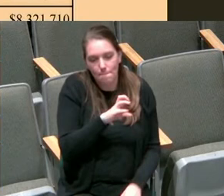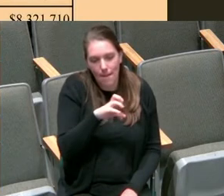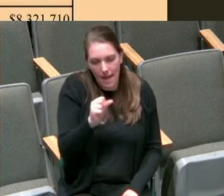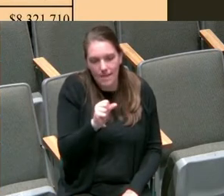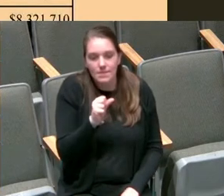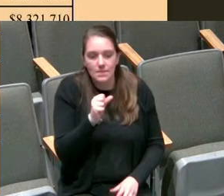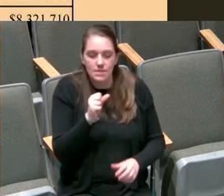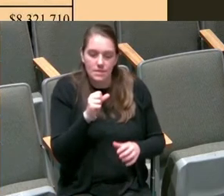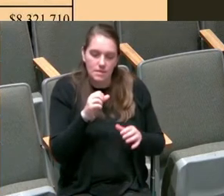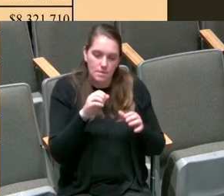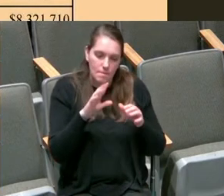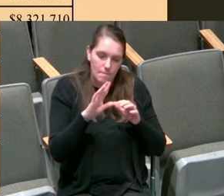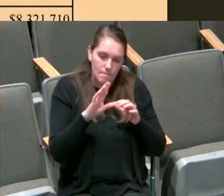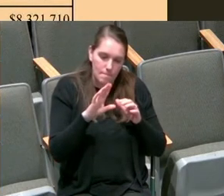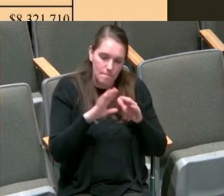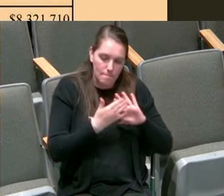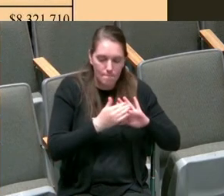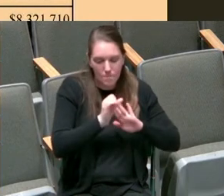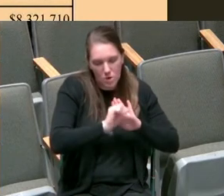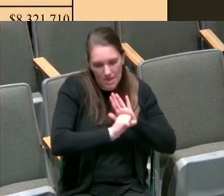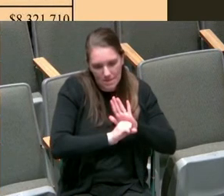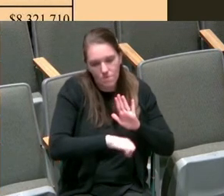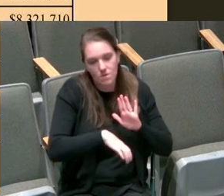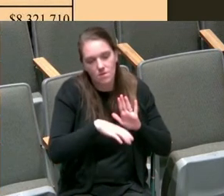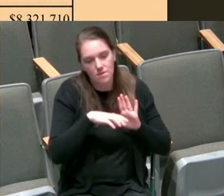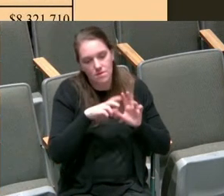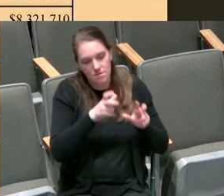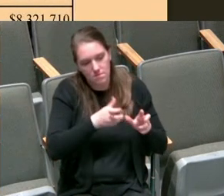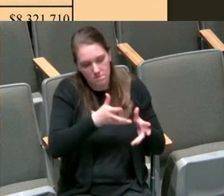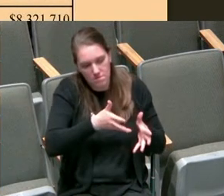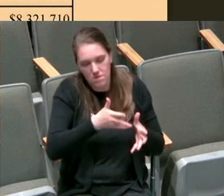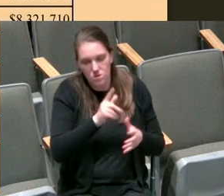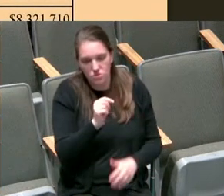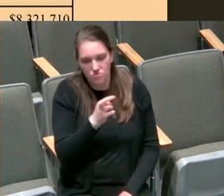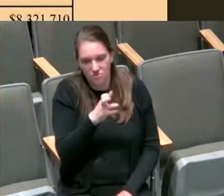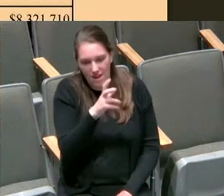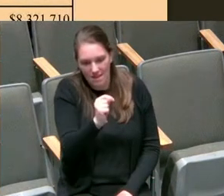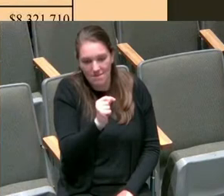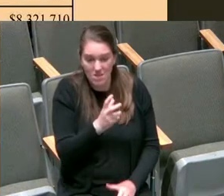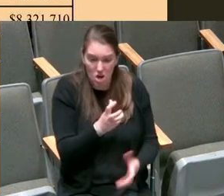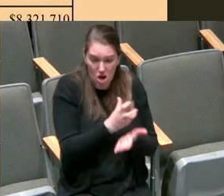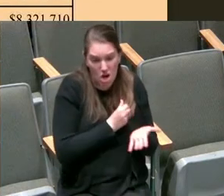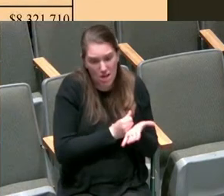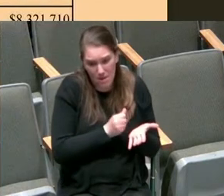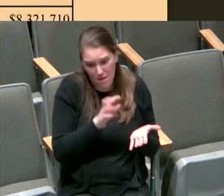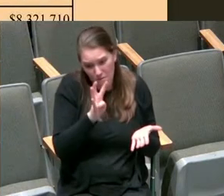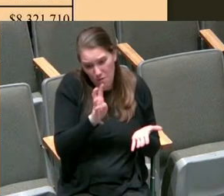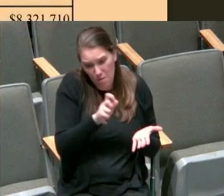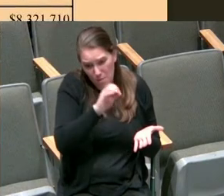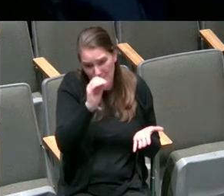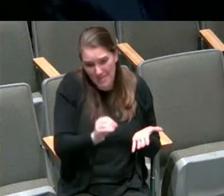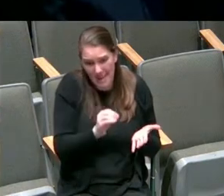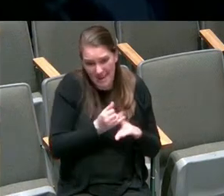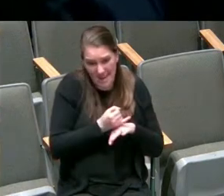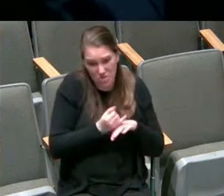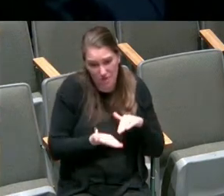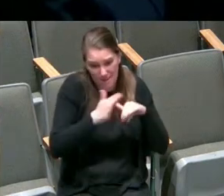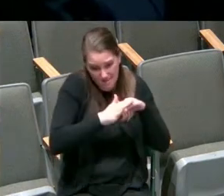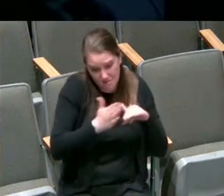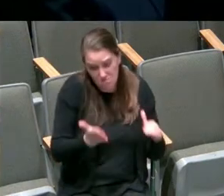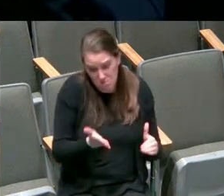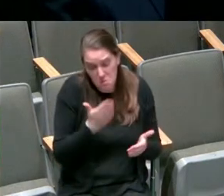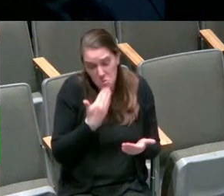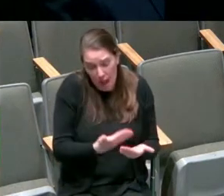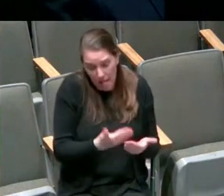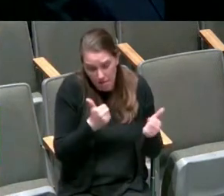trust earning about 4.7 percent interest so we're actually doing fairly well on our deposits right now the